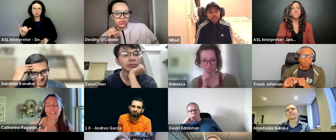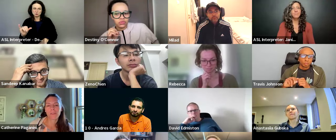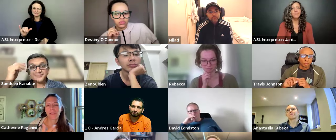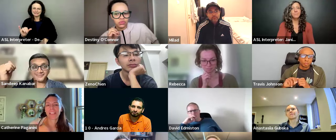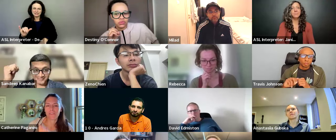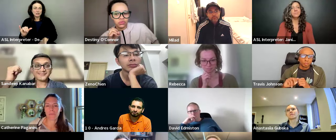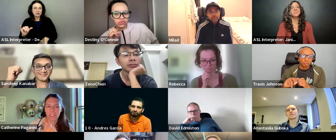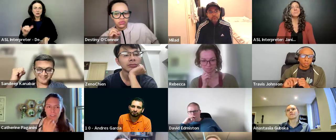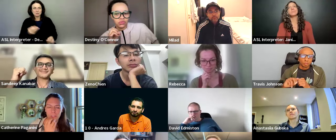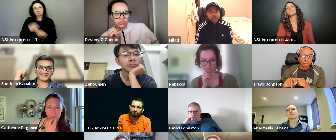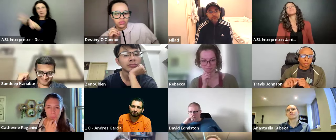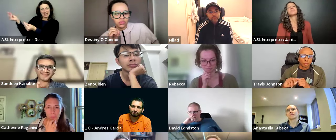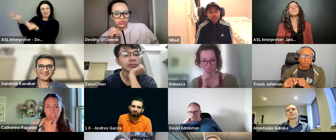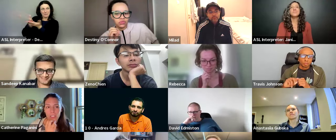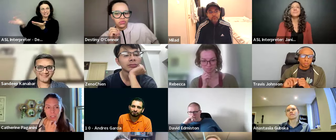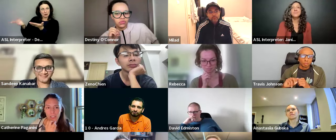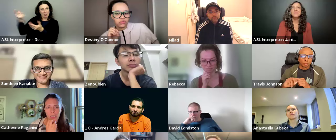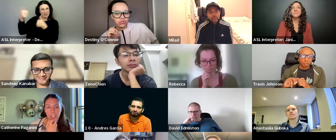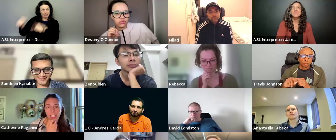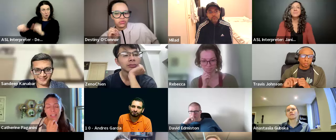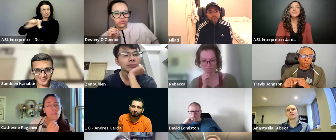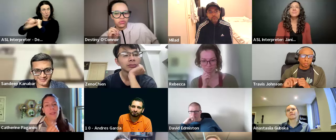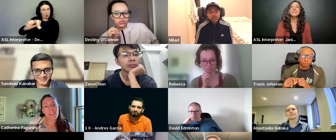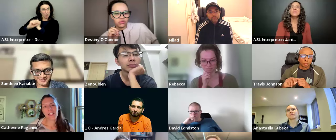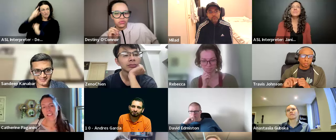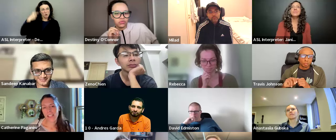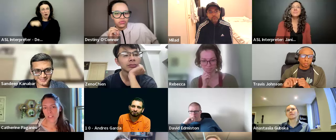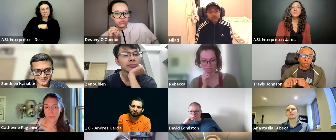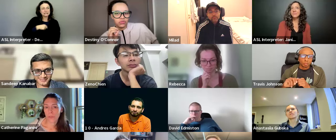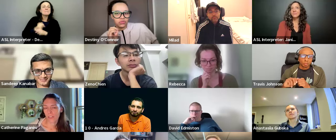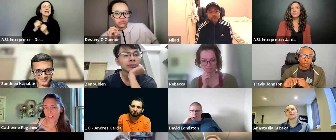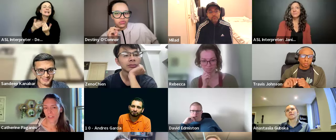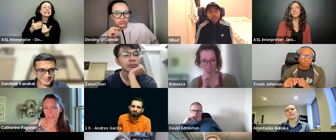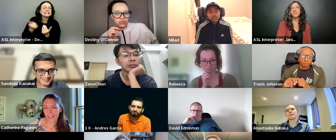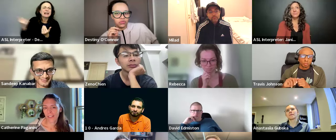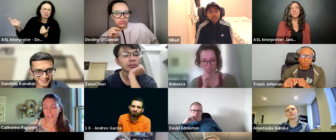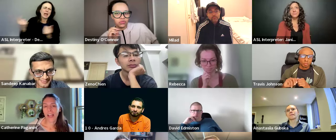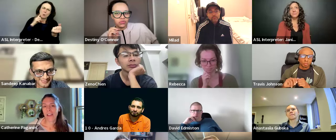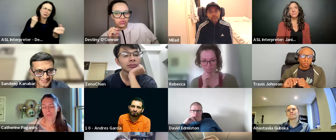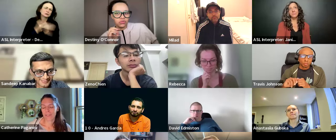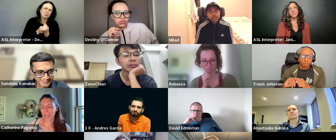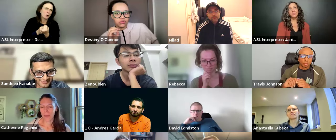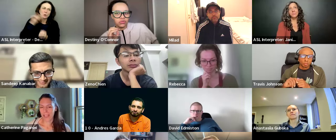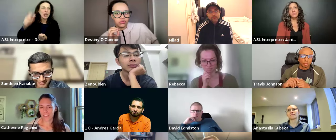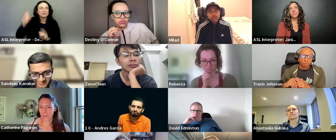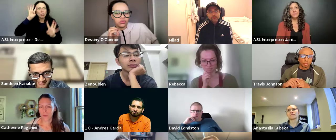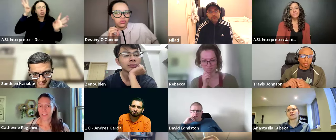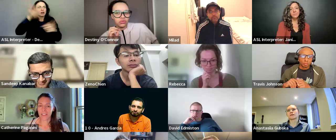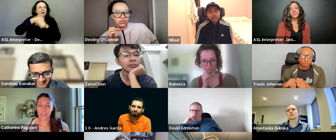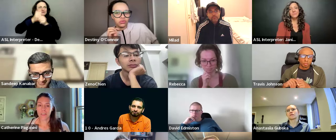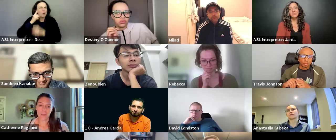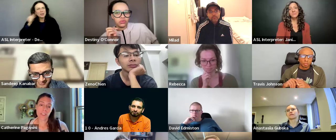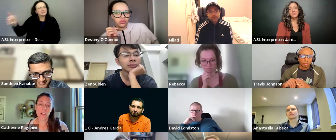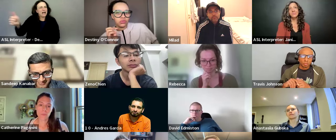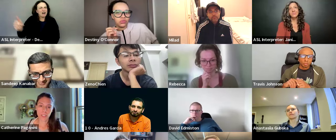could basically we give them material to promote it. So I think if we make it easy, they support, you know, they don't have this capacity to create